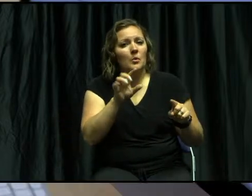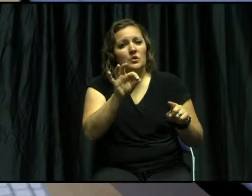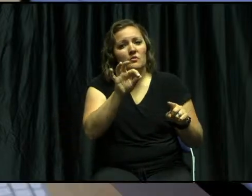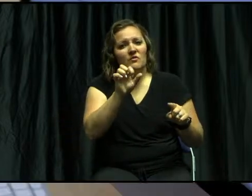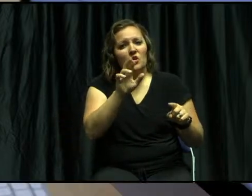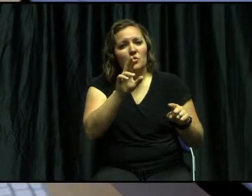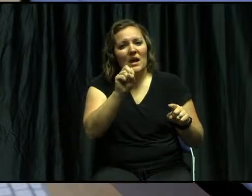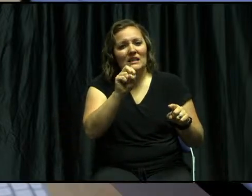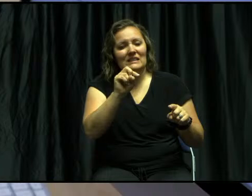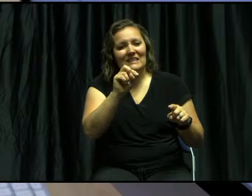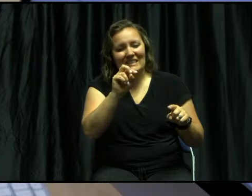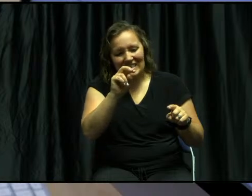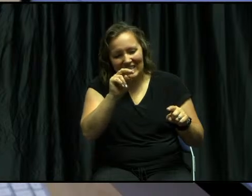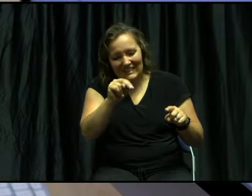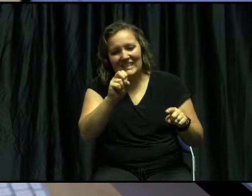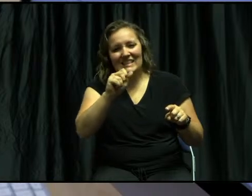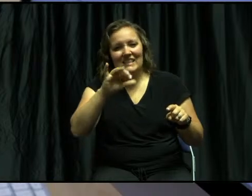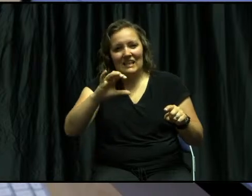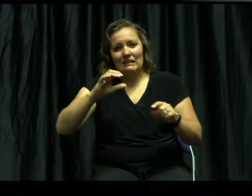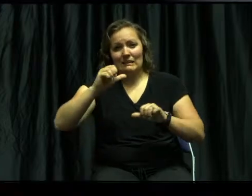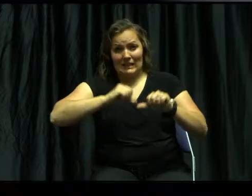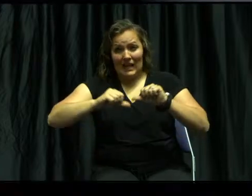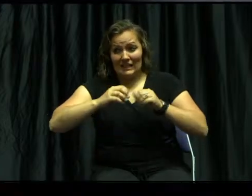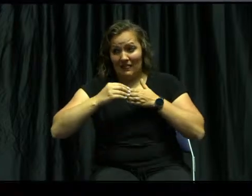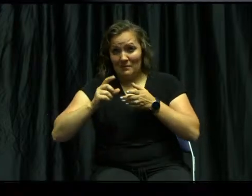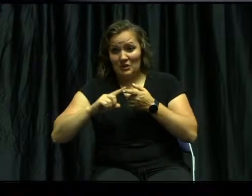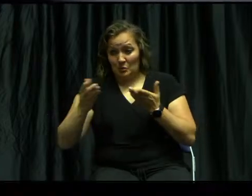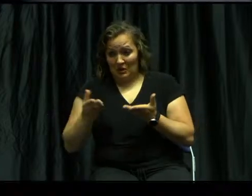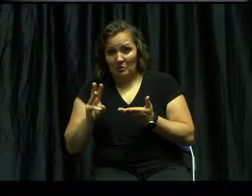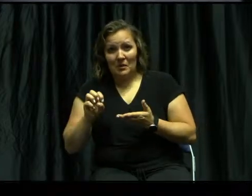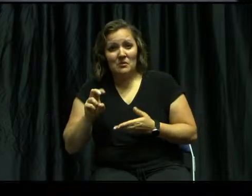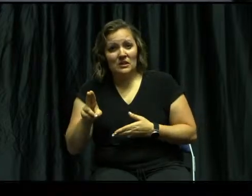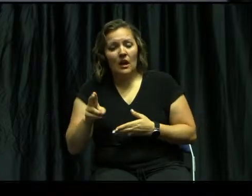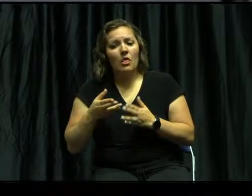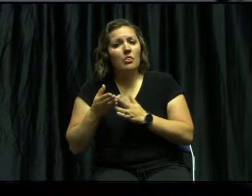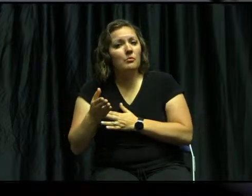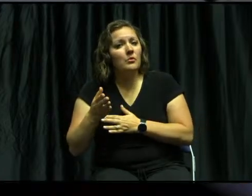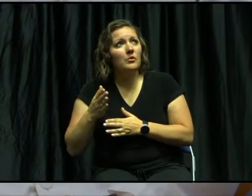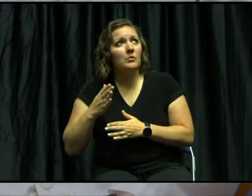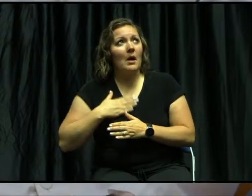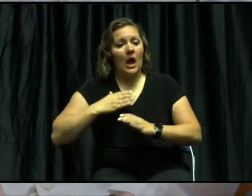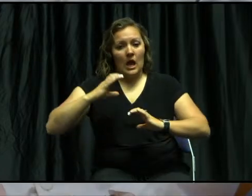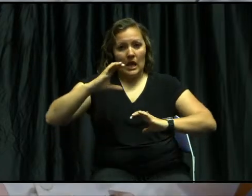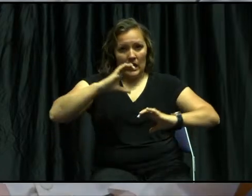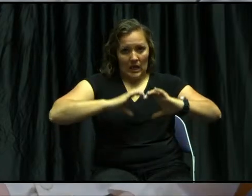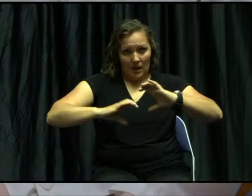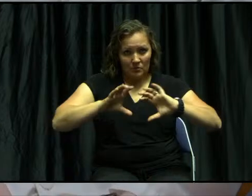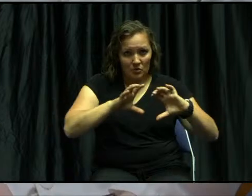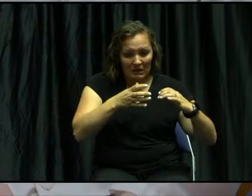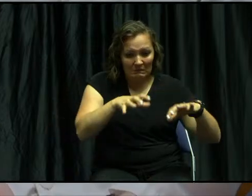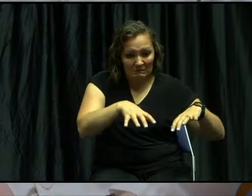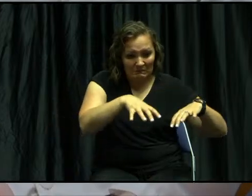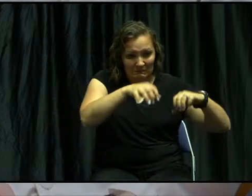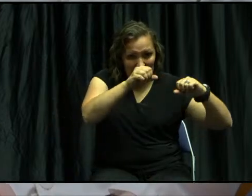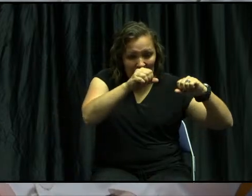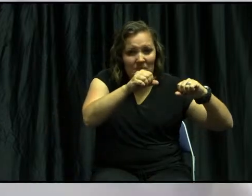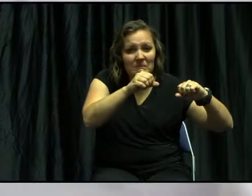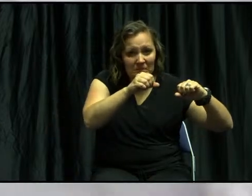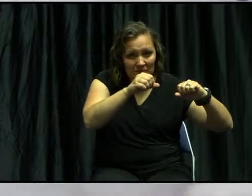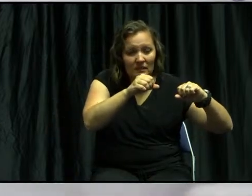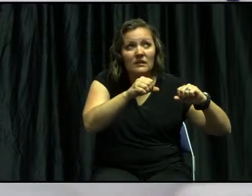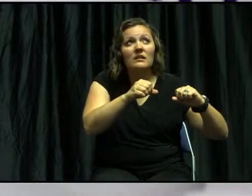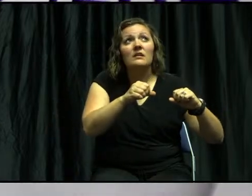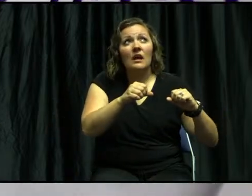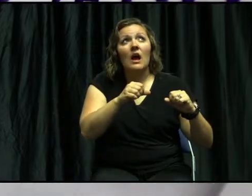science. And that led me to Weber State. Through my chemistry courses I had to take for my forensic science degree,